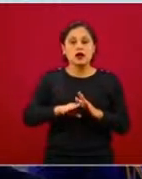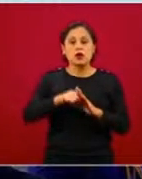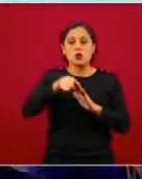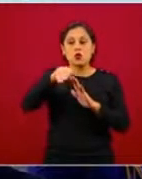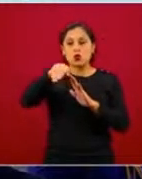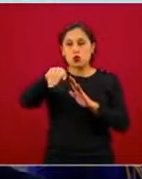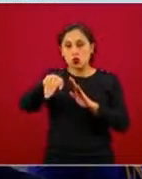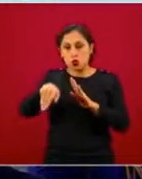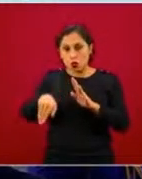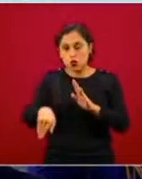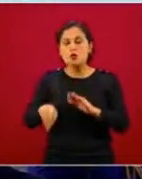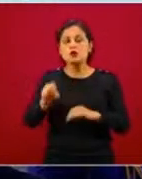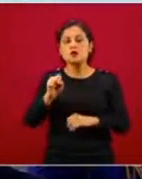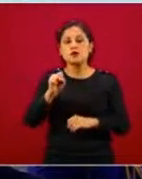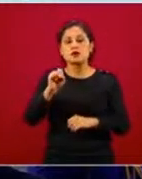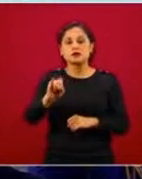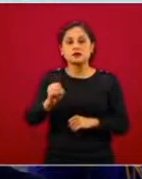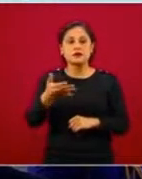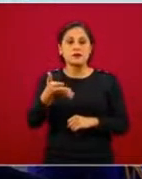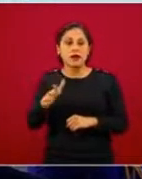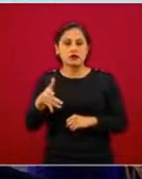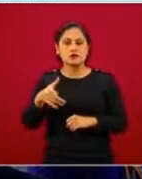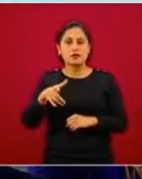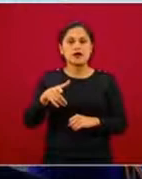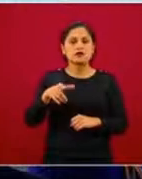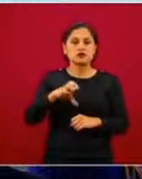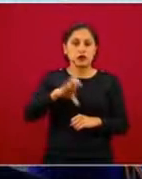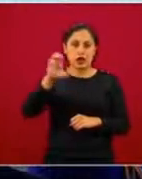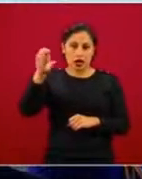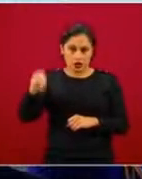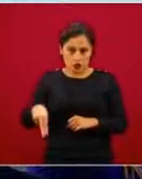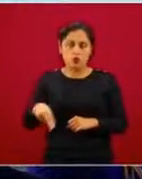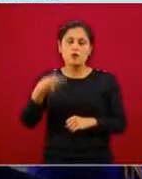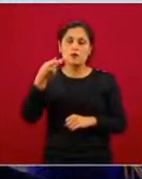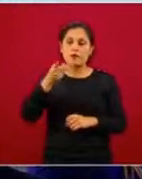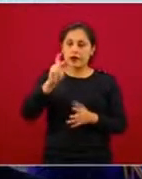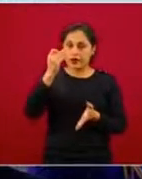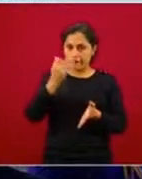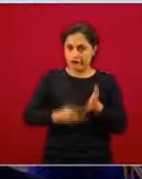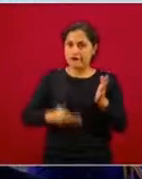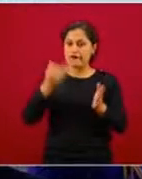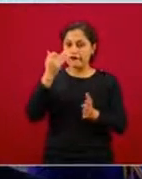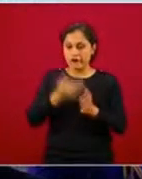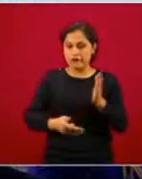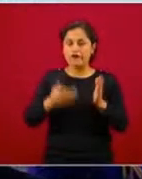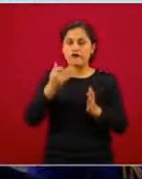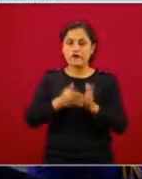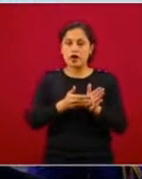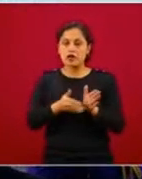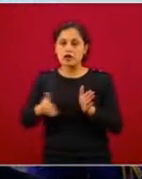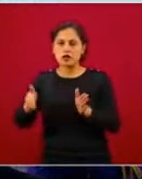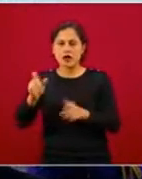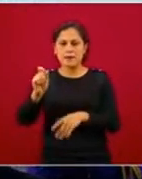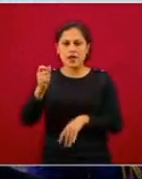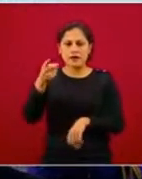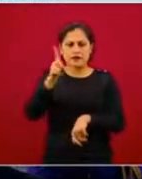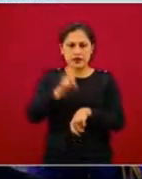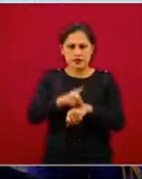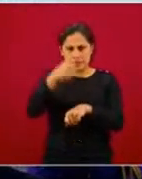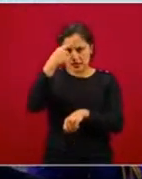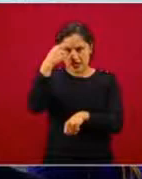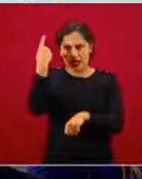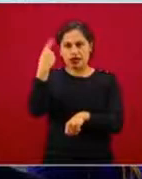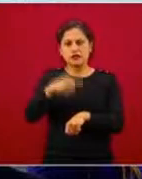Sinaloa. We can see that they are also showing a downward trend. We still have 20 days to